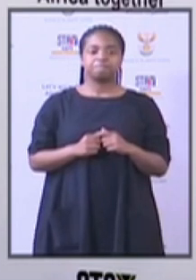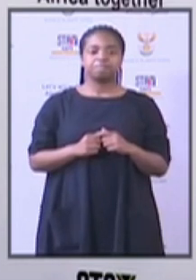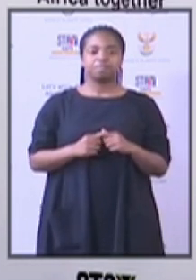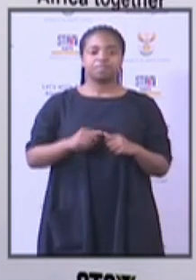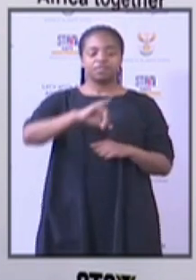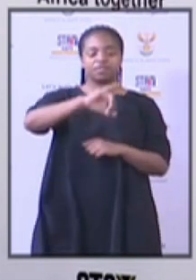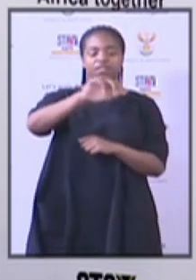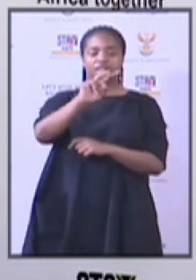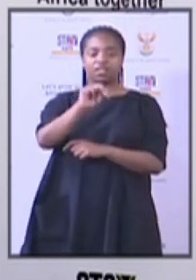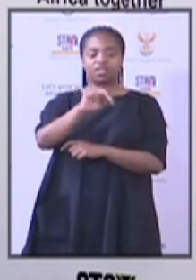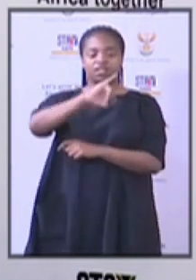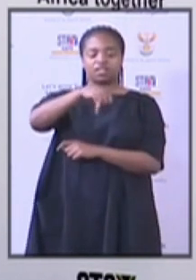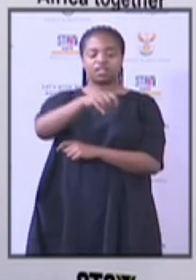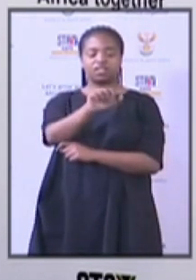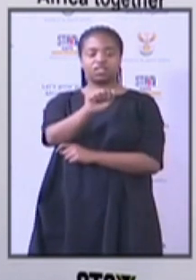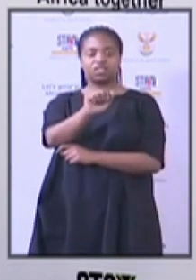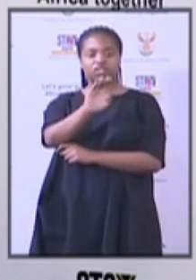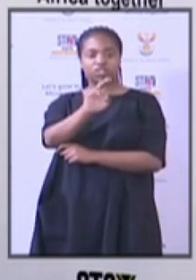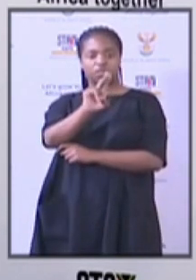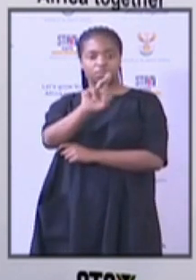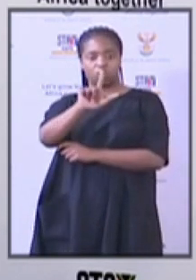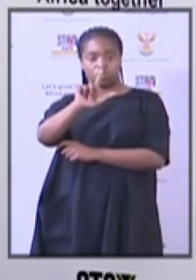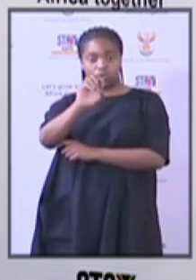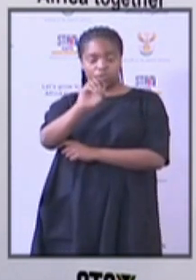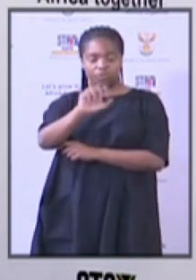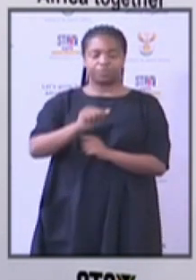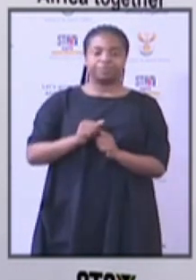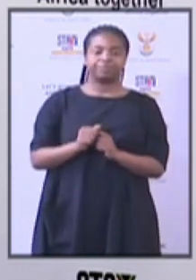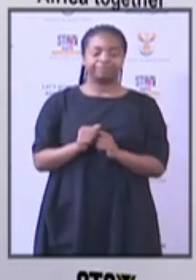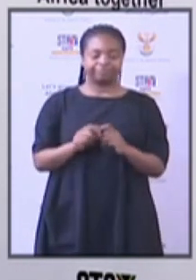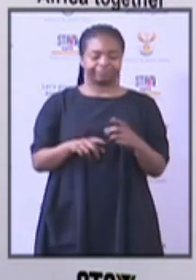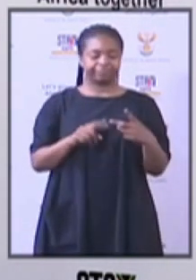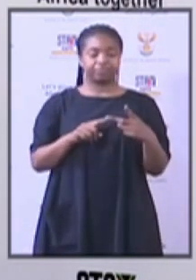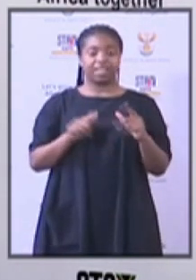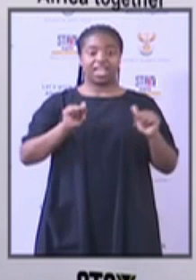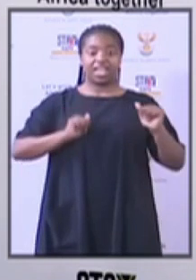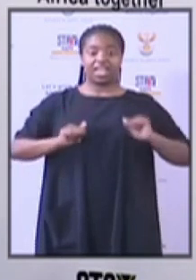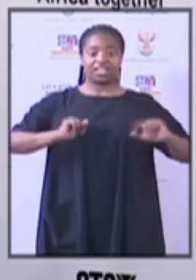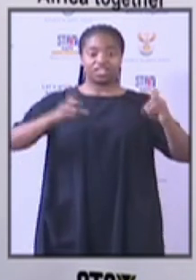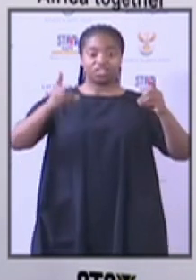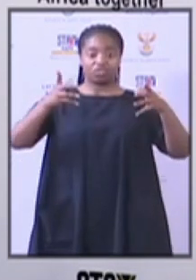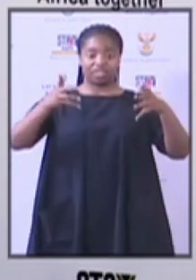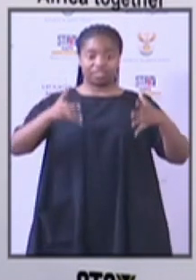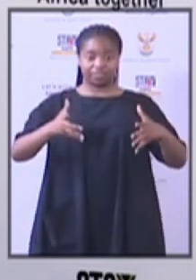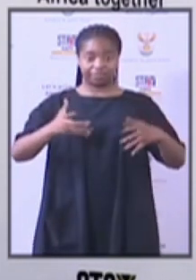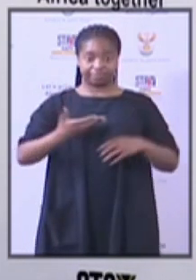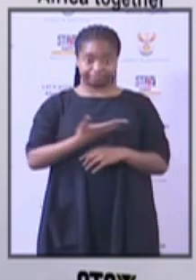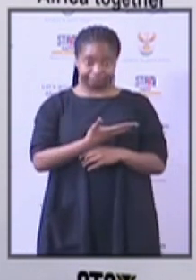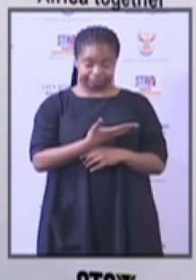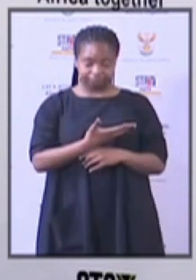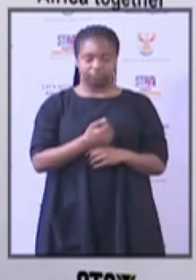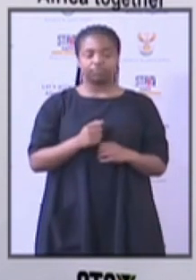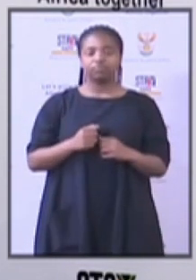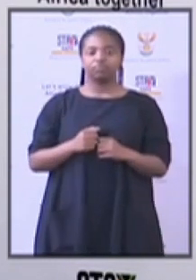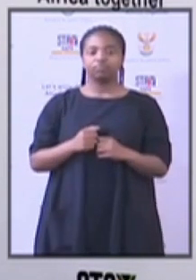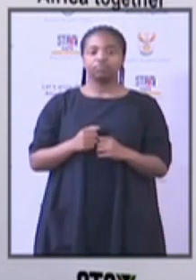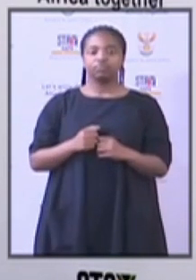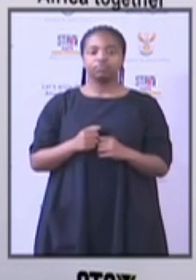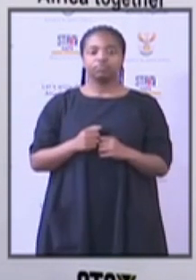Njabulun Nzuza, the Home Affairs Acting Director General, Mr. Jackie McKay, who is with us here